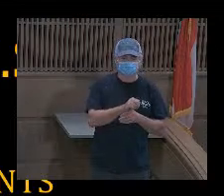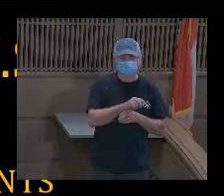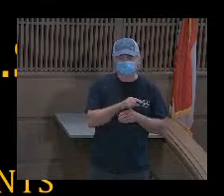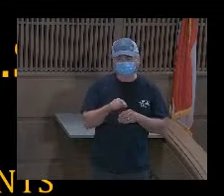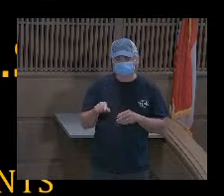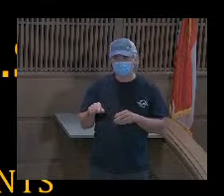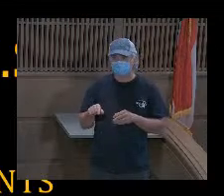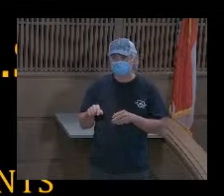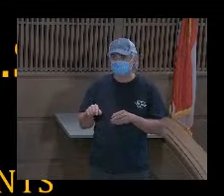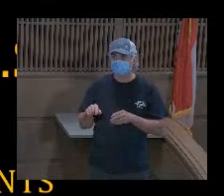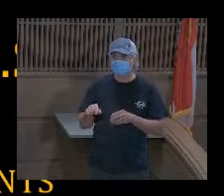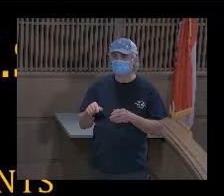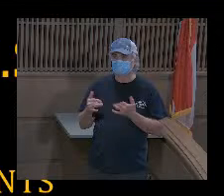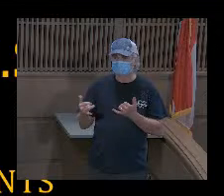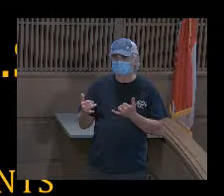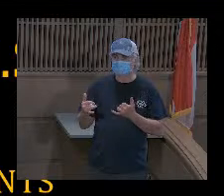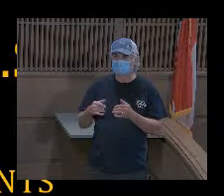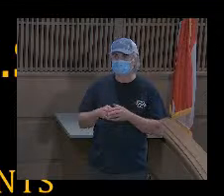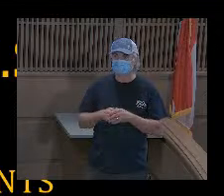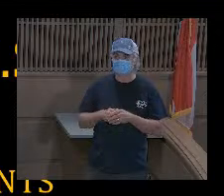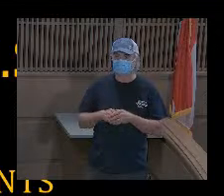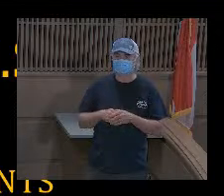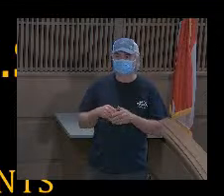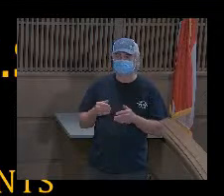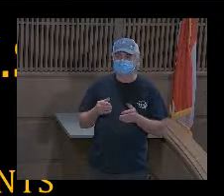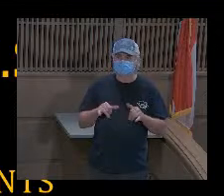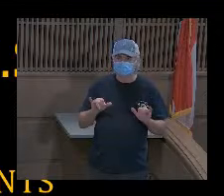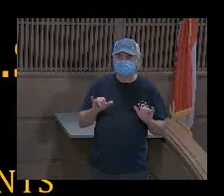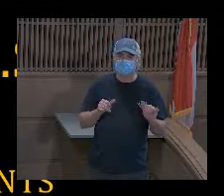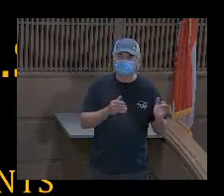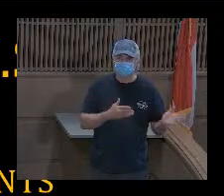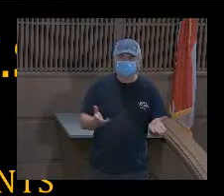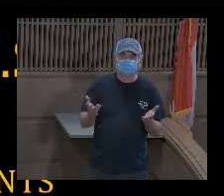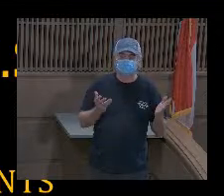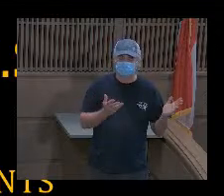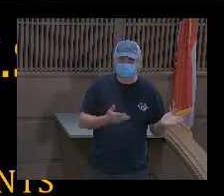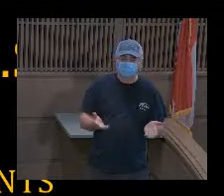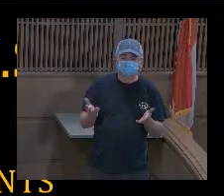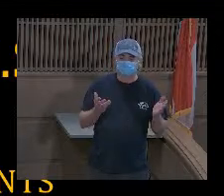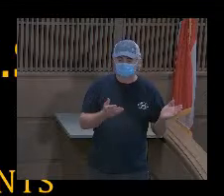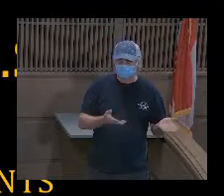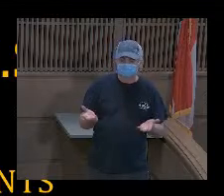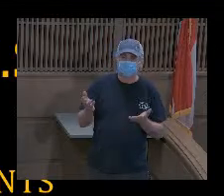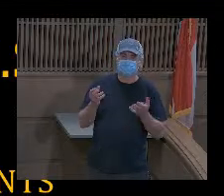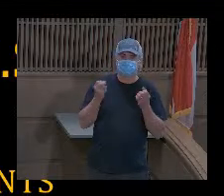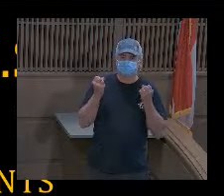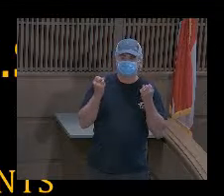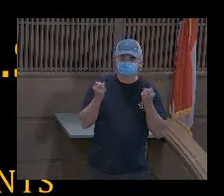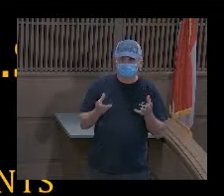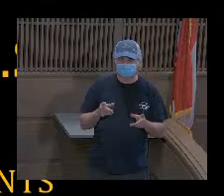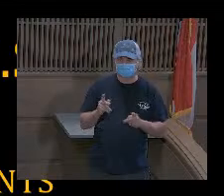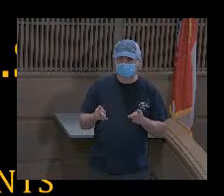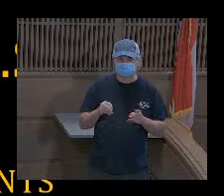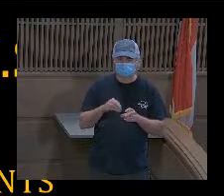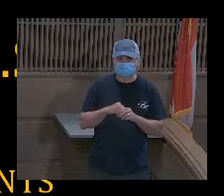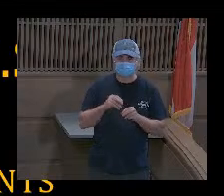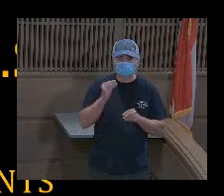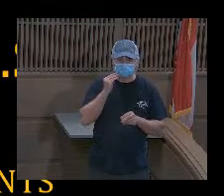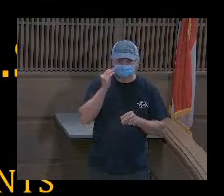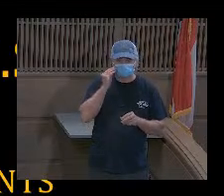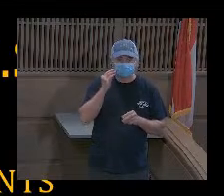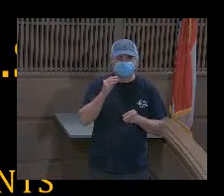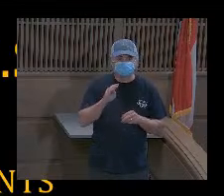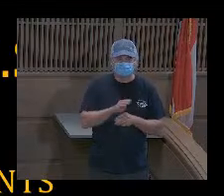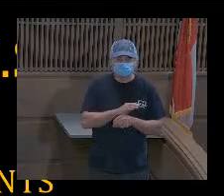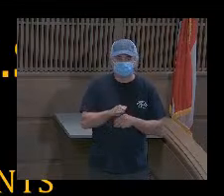call volume is still very high of COVID positive patients that we're seeing out in the streets, in their houses, their business,